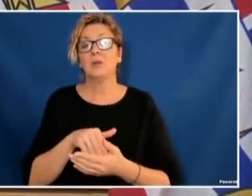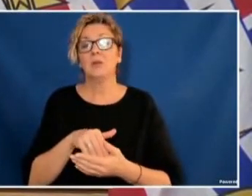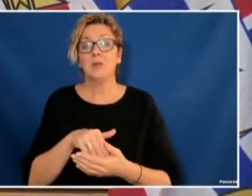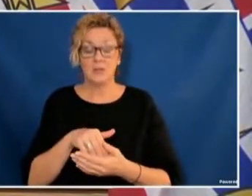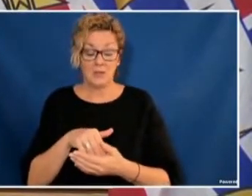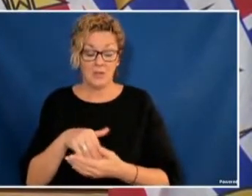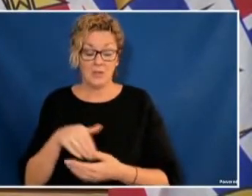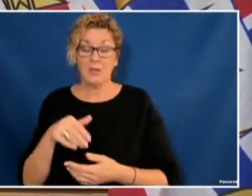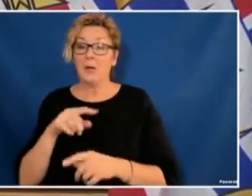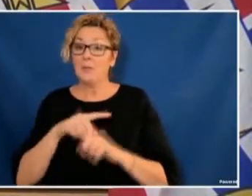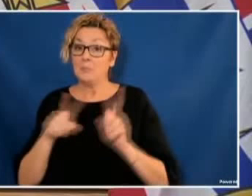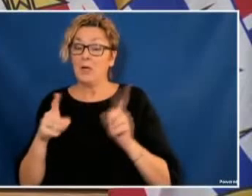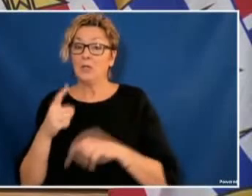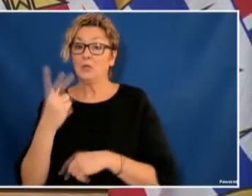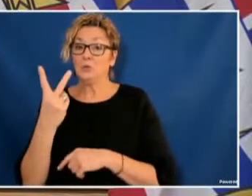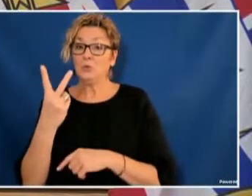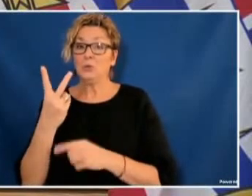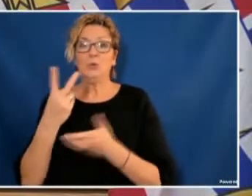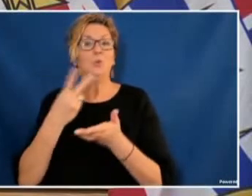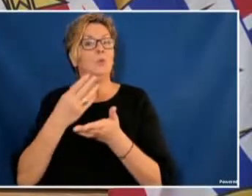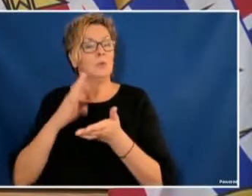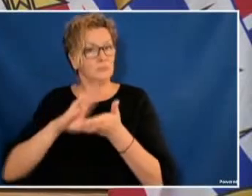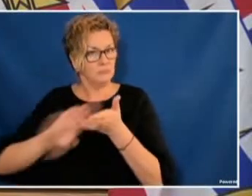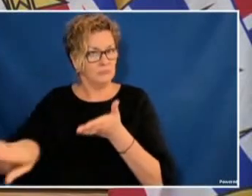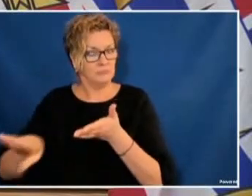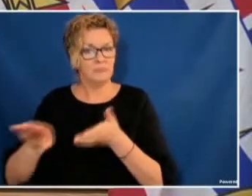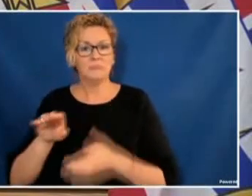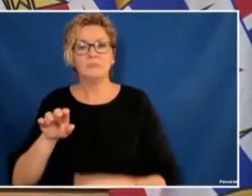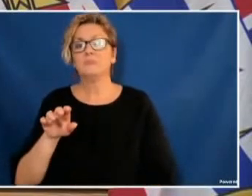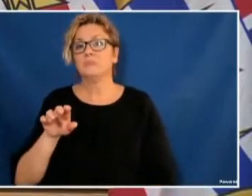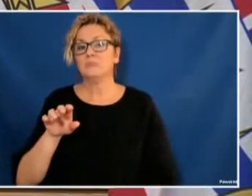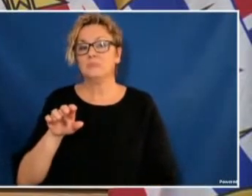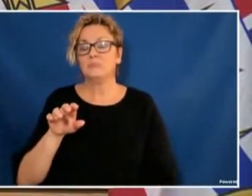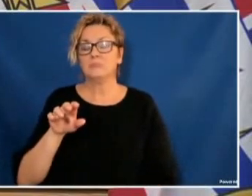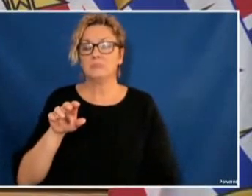in admiration of the work that you're doing.